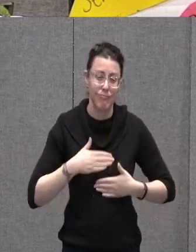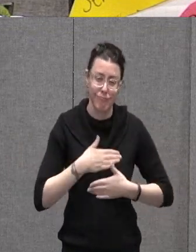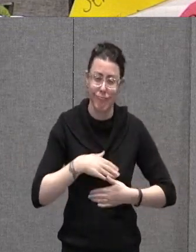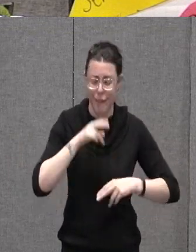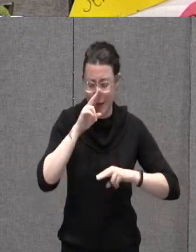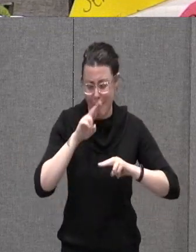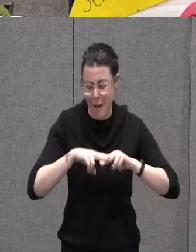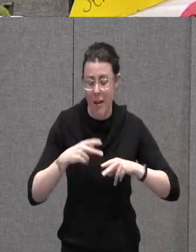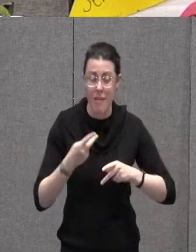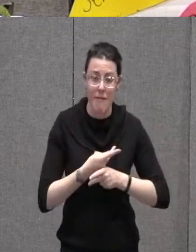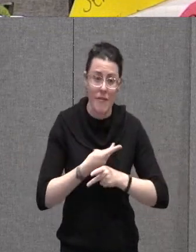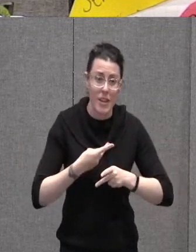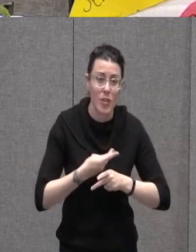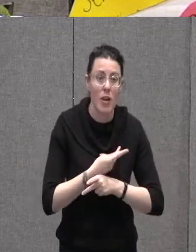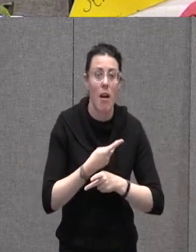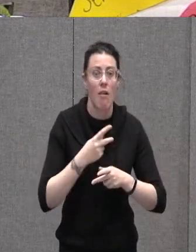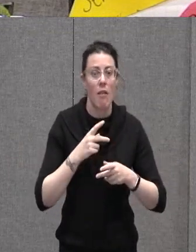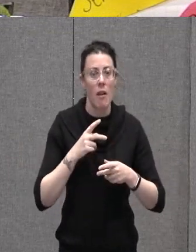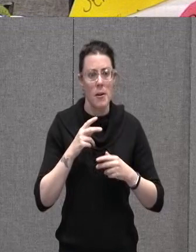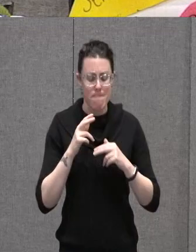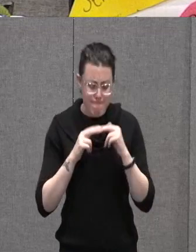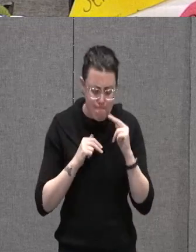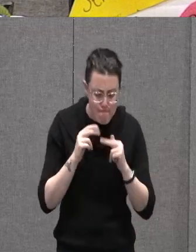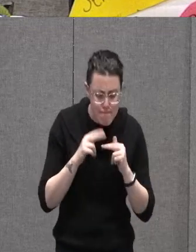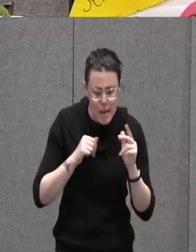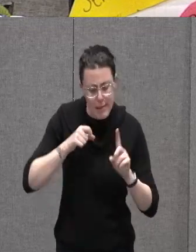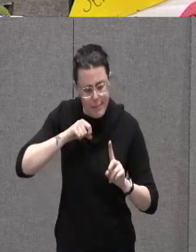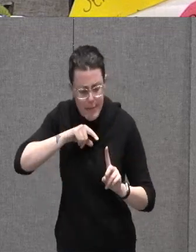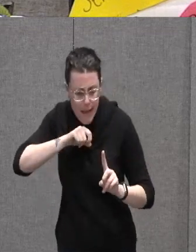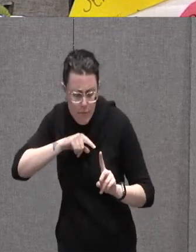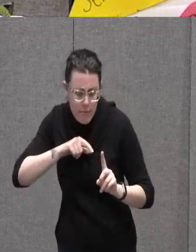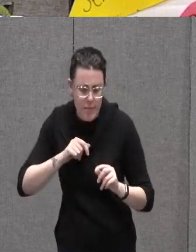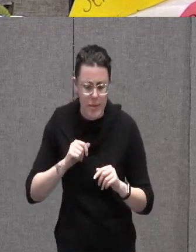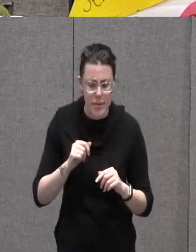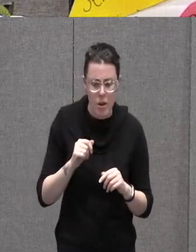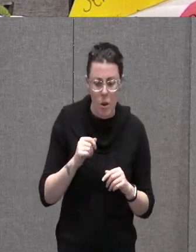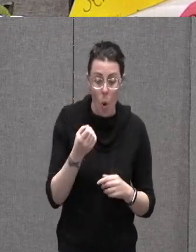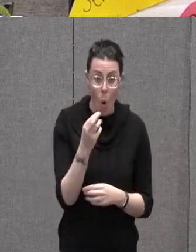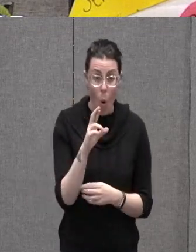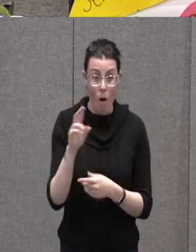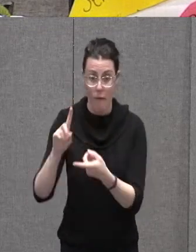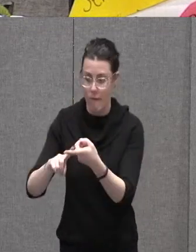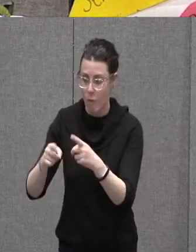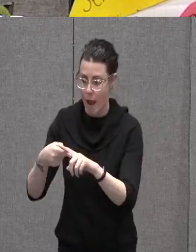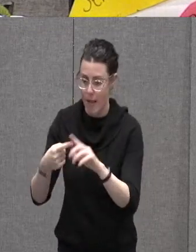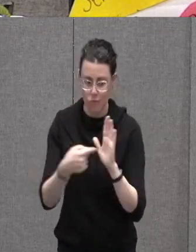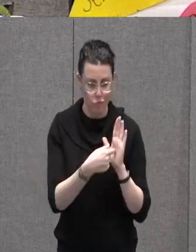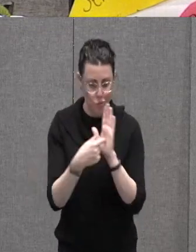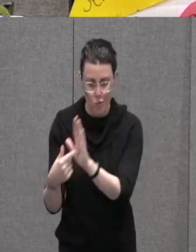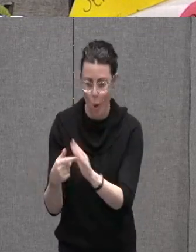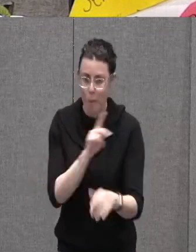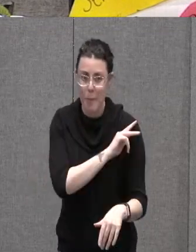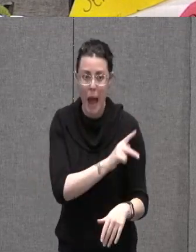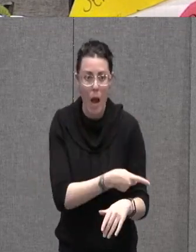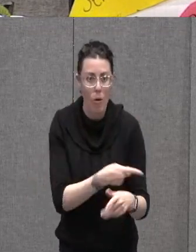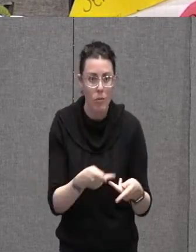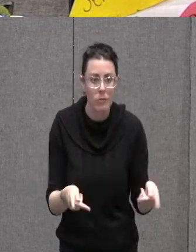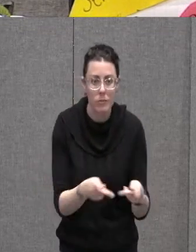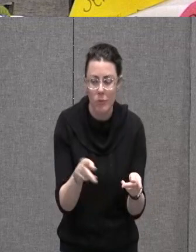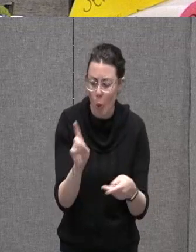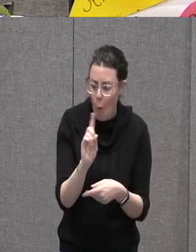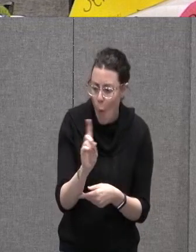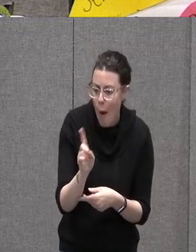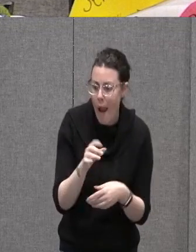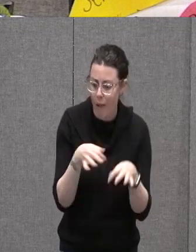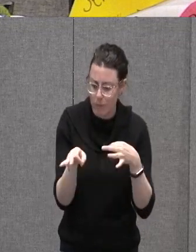a way to build a sensor, to explain to their friends how it gets power, Yeah. to what problem the robot